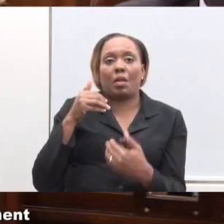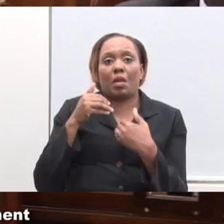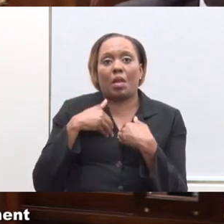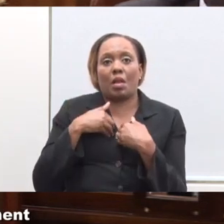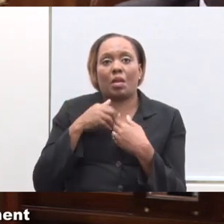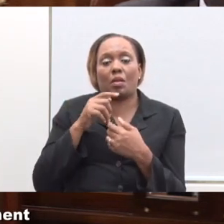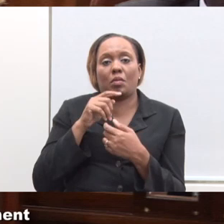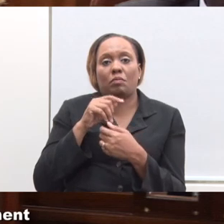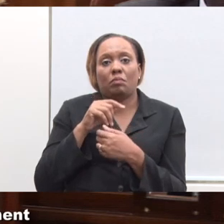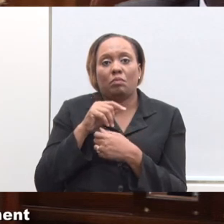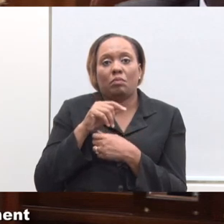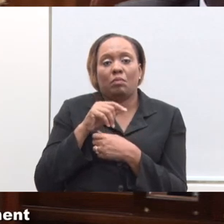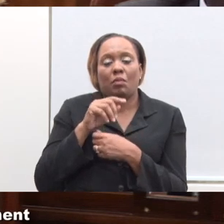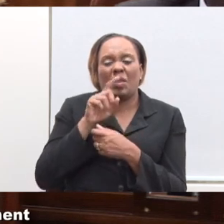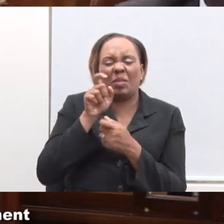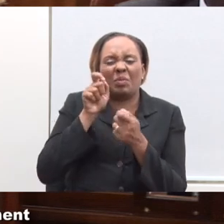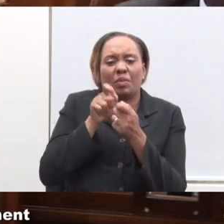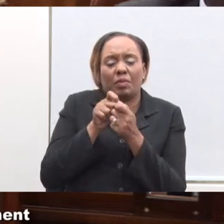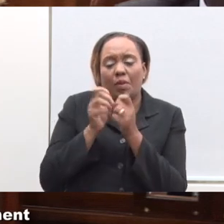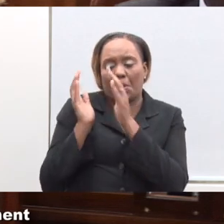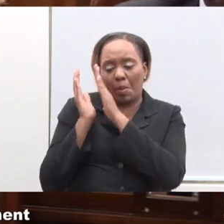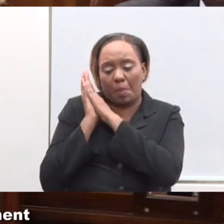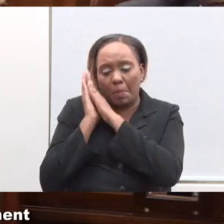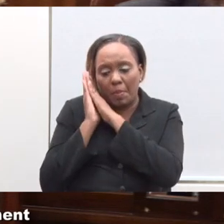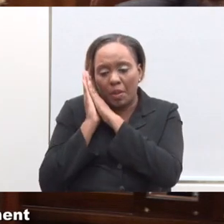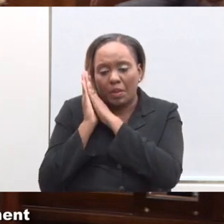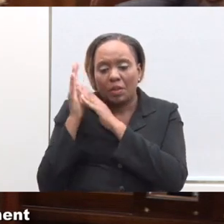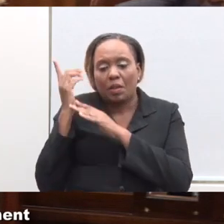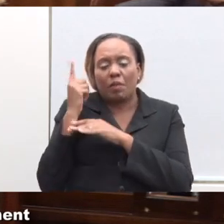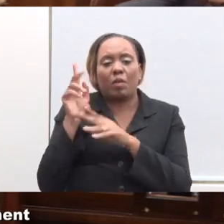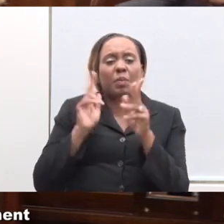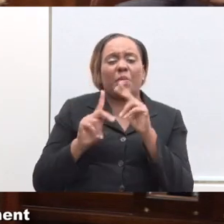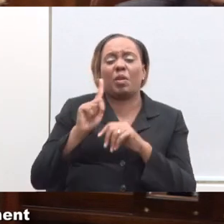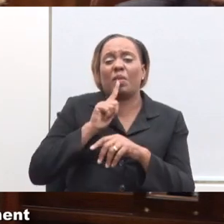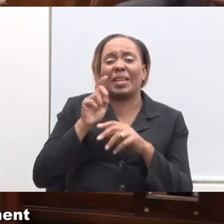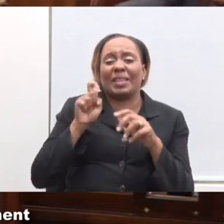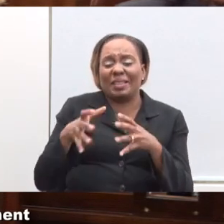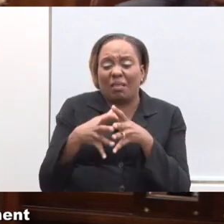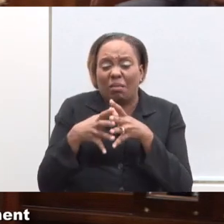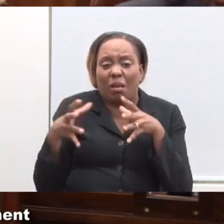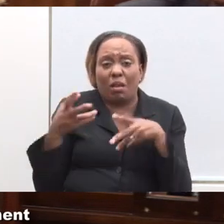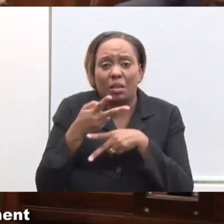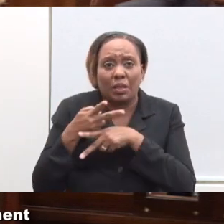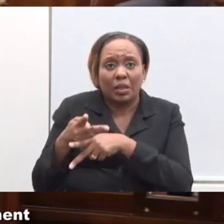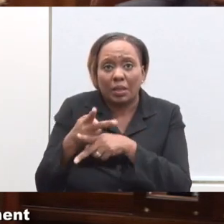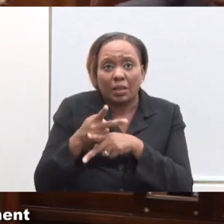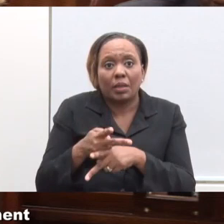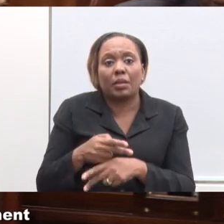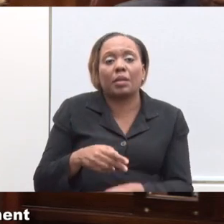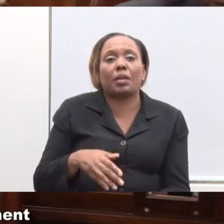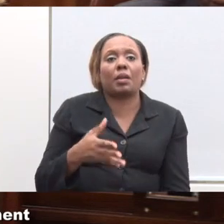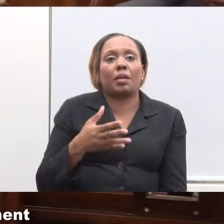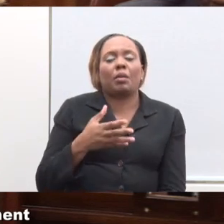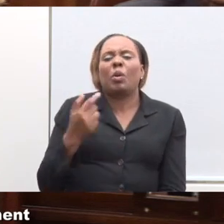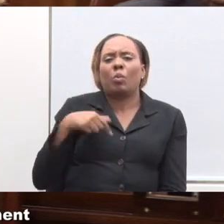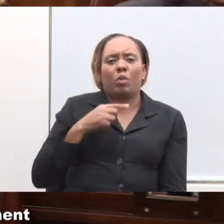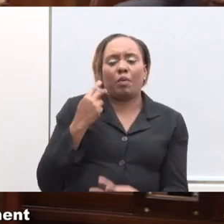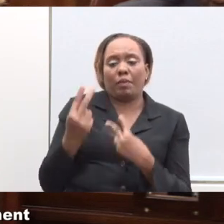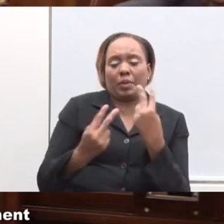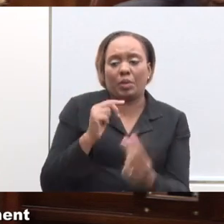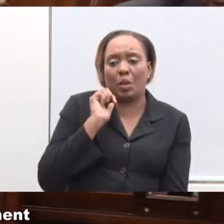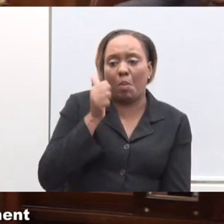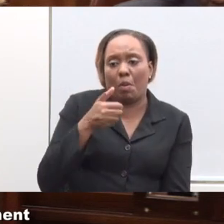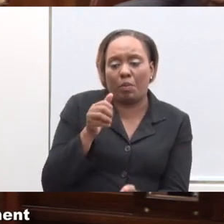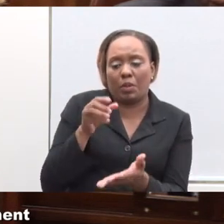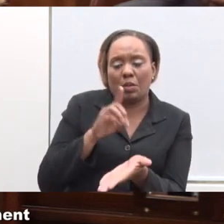another 30 to 40, and we will know tomorrow how many of the secondary care beds when we visit there tomorrow with the